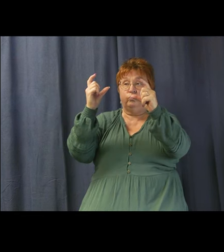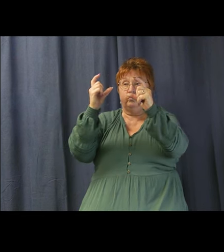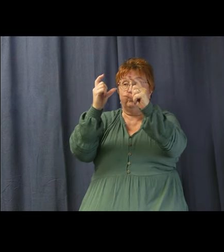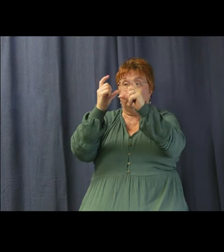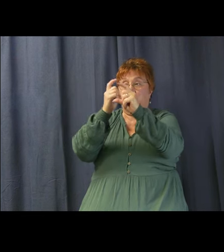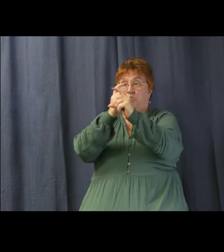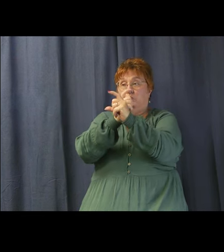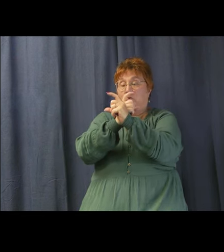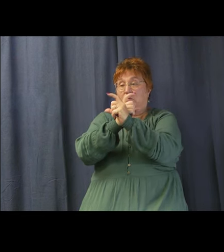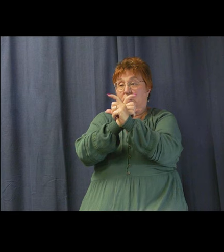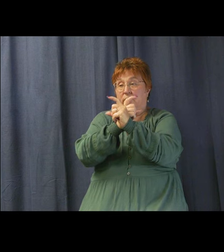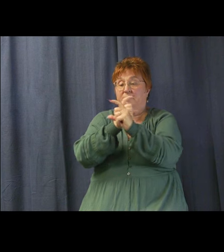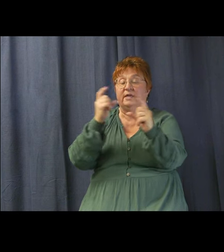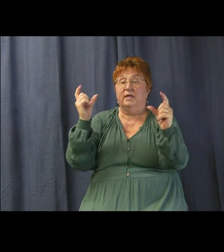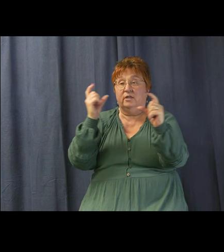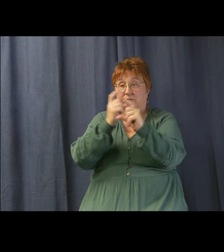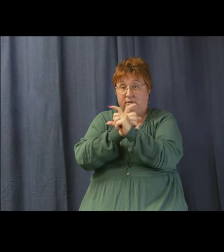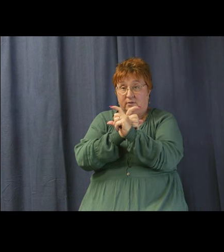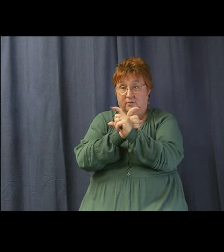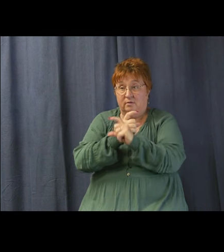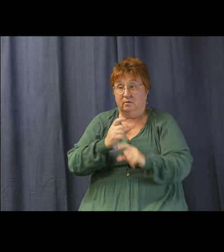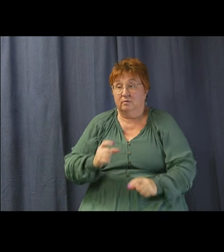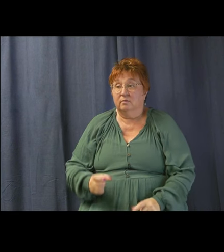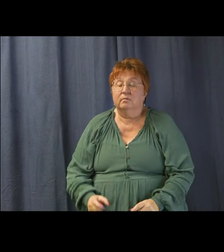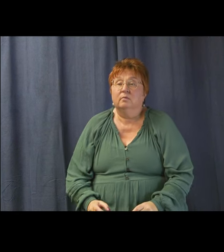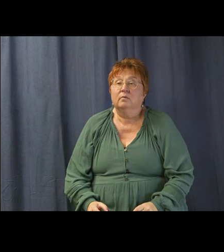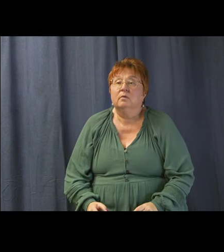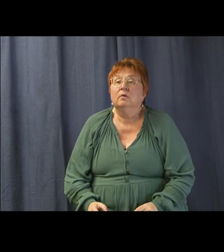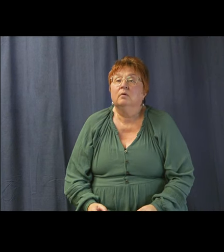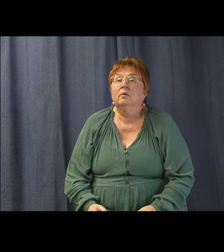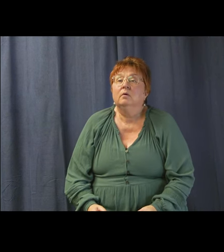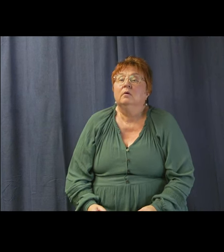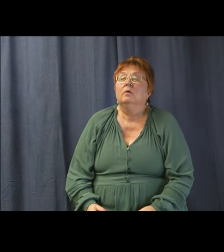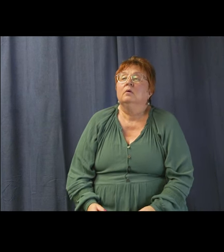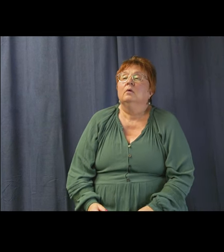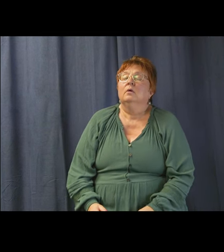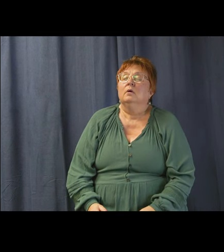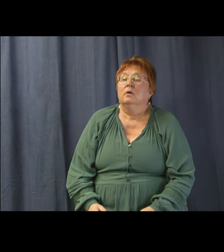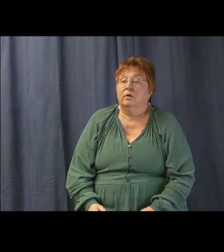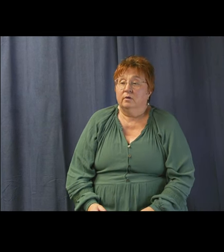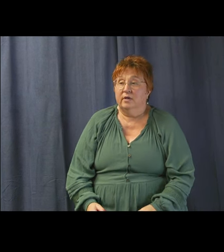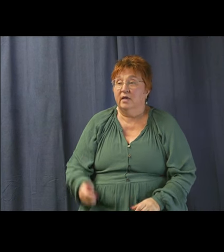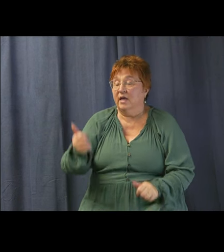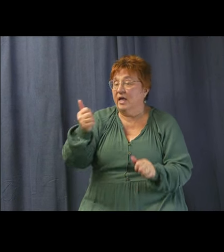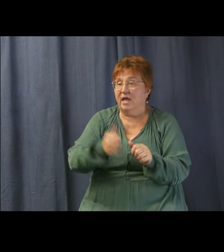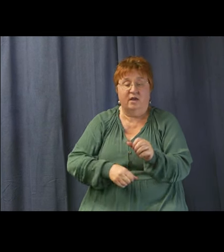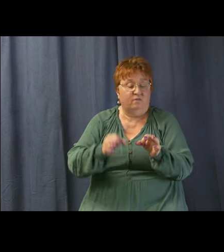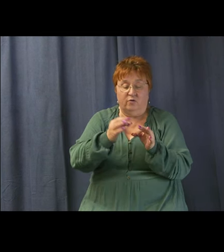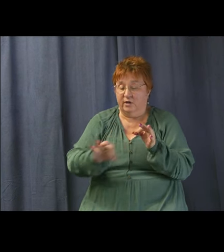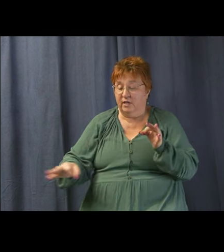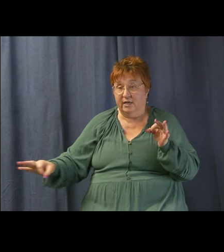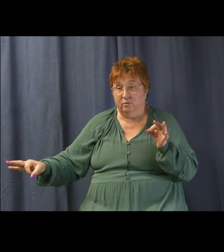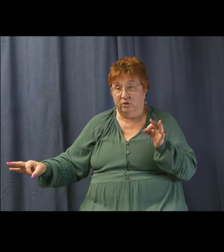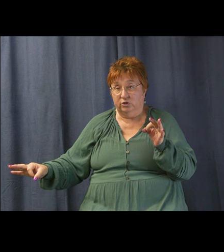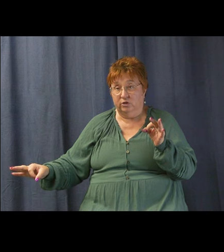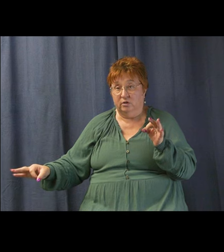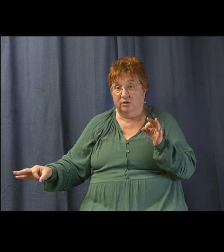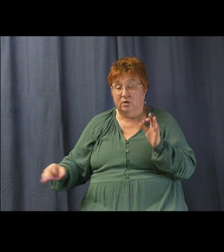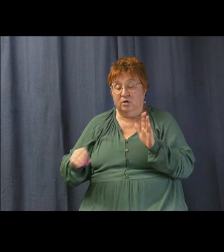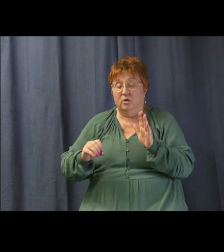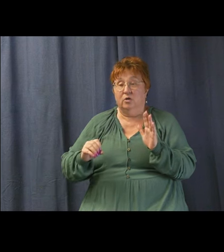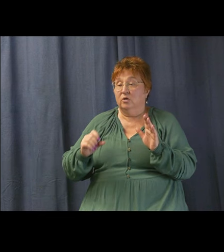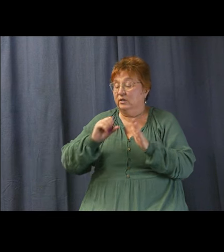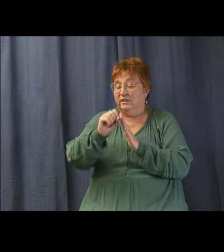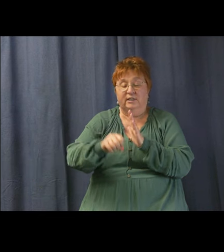can manipulate an eclipse. Not only that, they speak in every language to every language. Then he says, let them be for seasons. Wrong